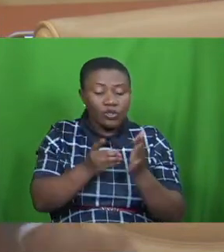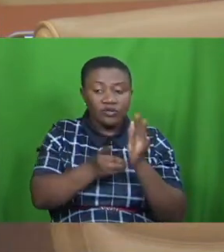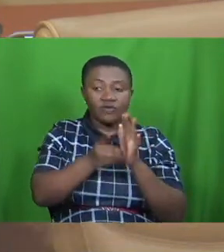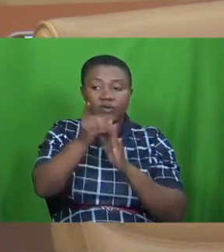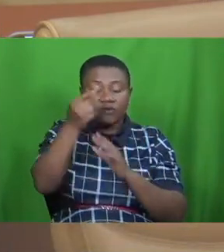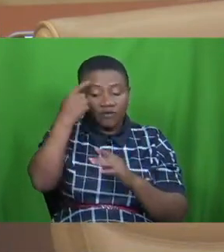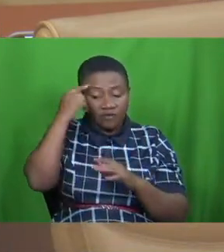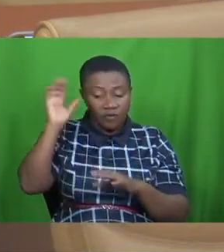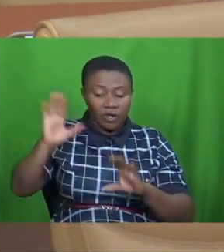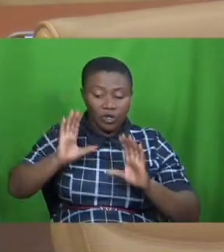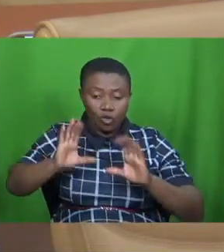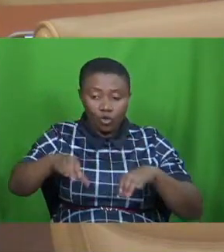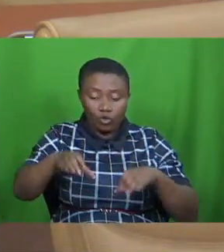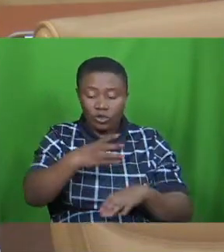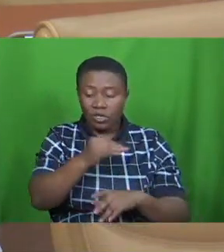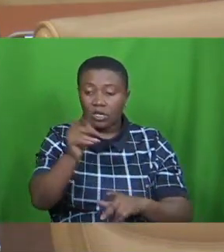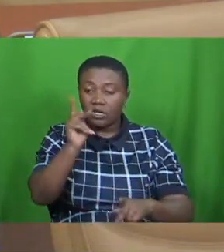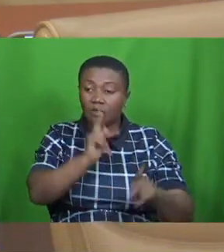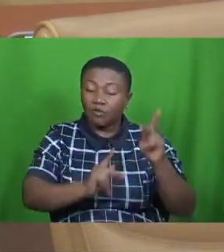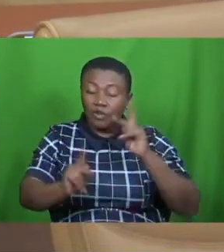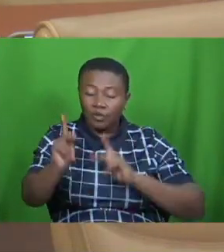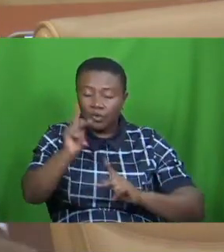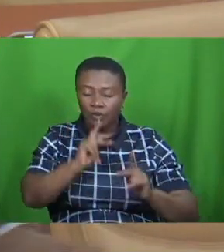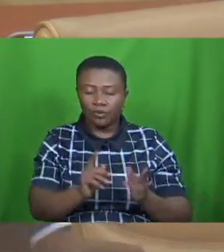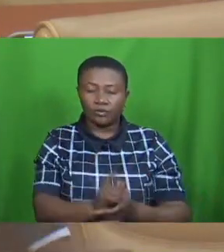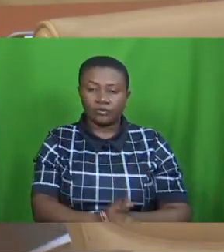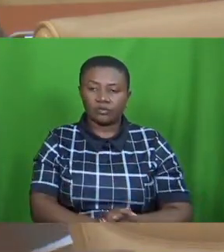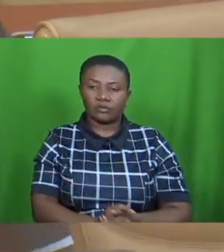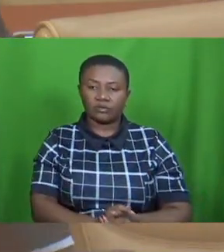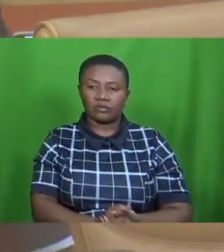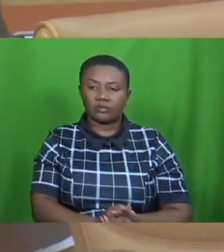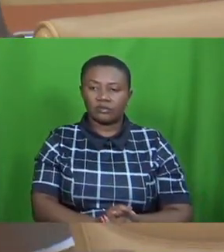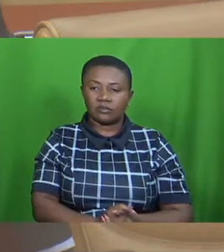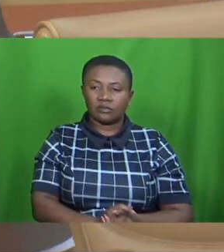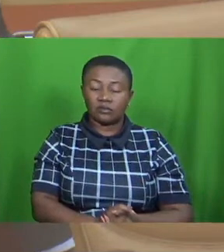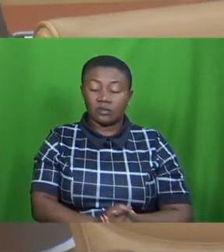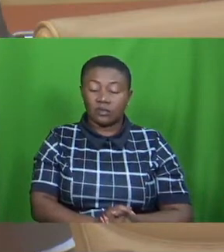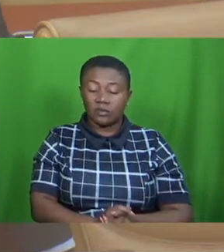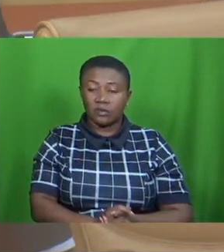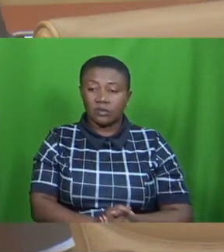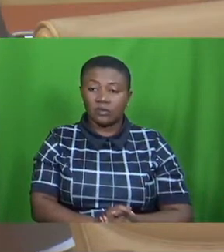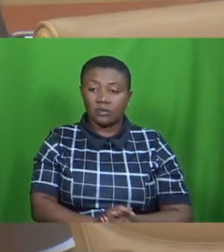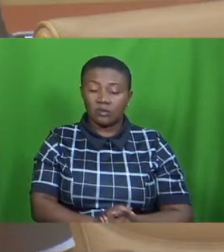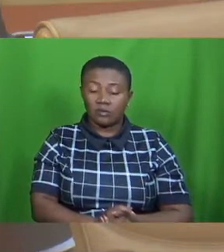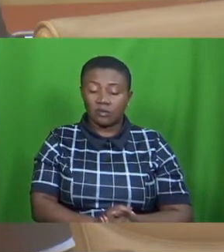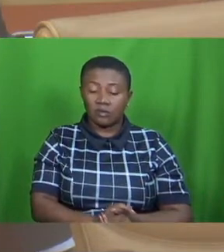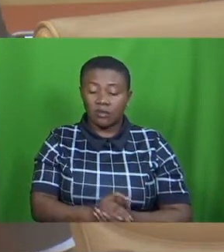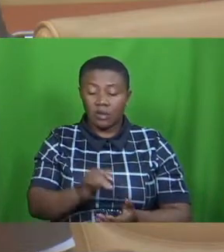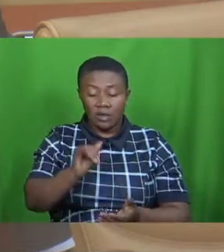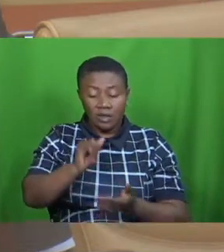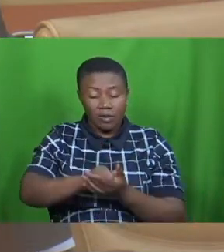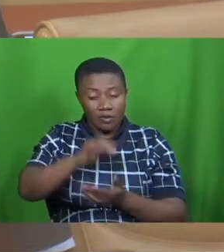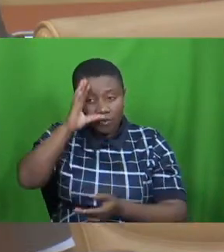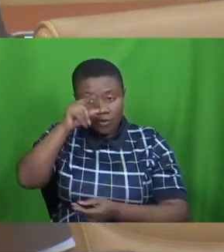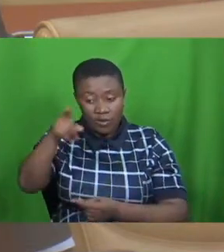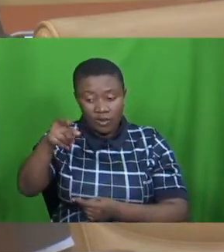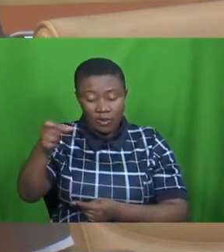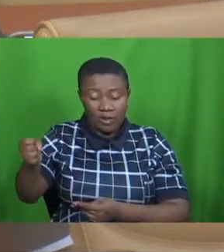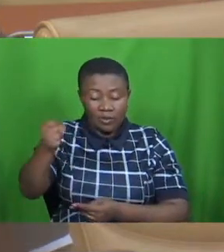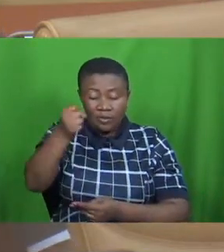As said by the statement, Mr. Speaker, he was one time appointed as ambassador